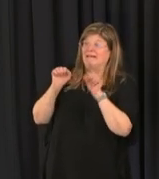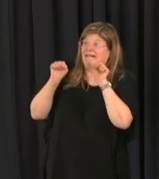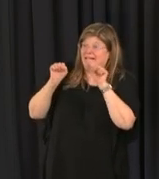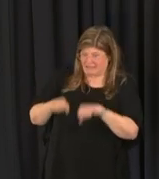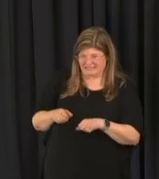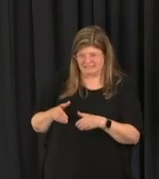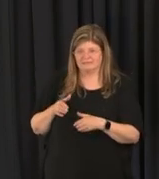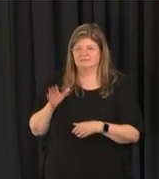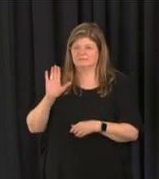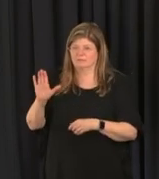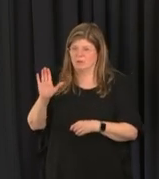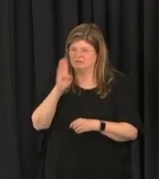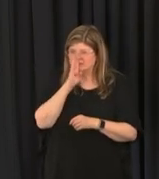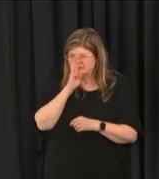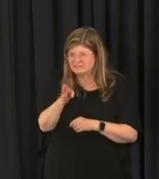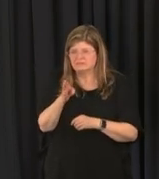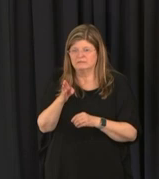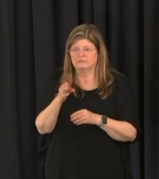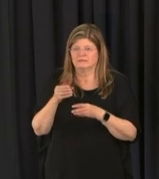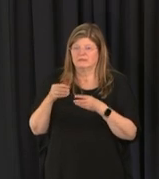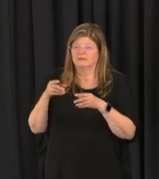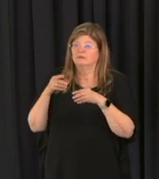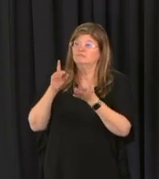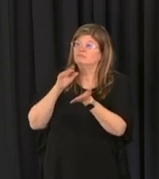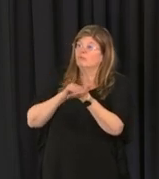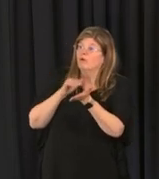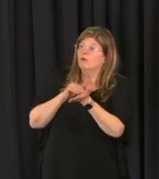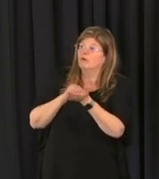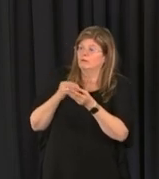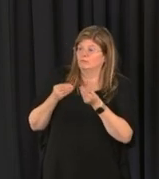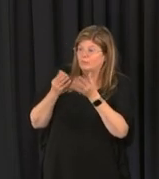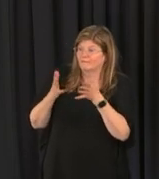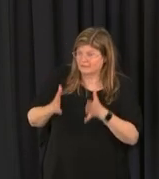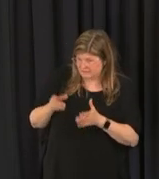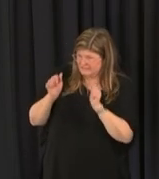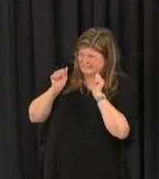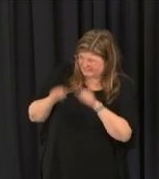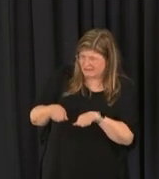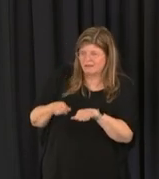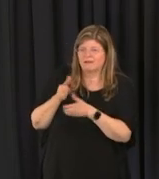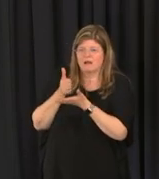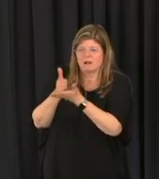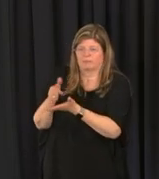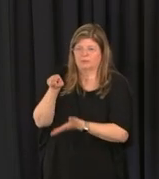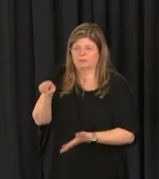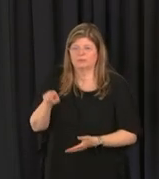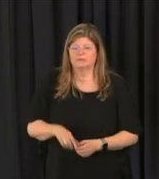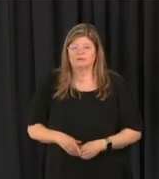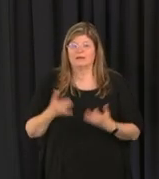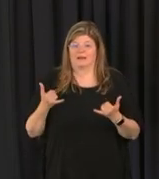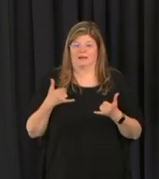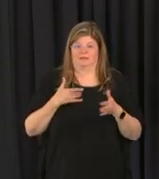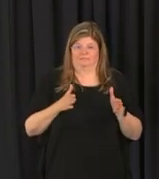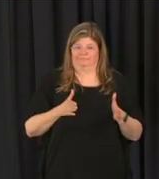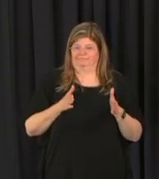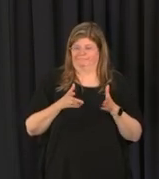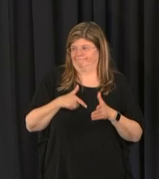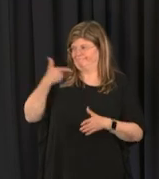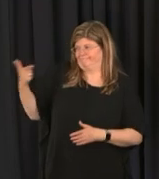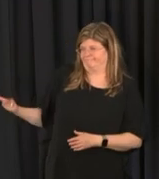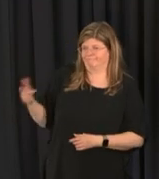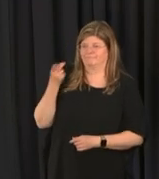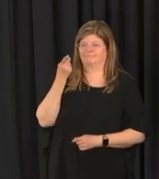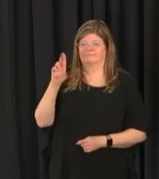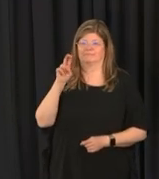your providers may also be able to serve you. So now let me turn it over to Dr. Nesbitt, who is going